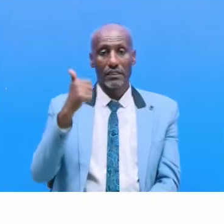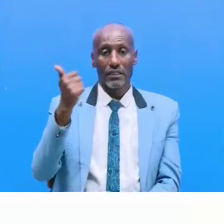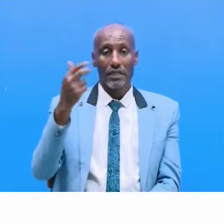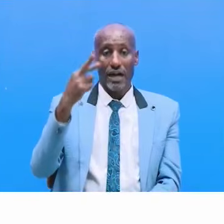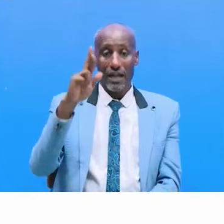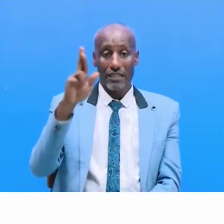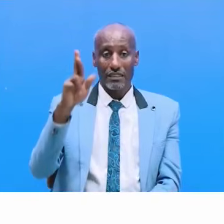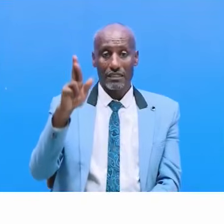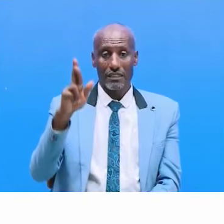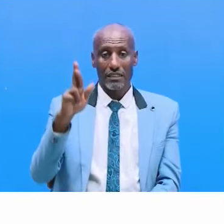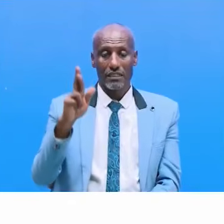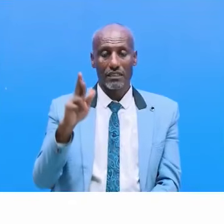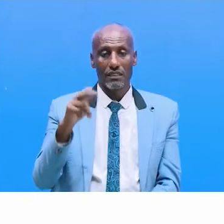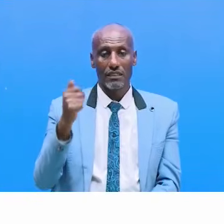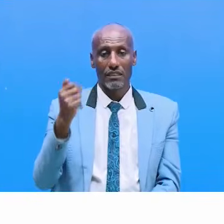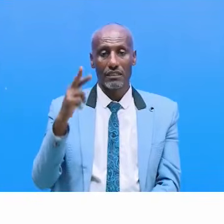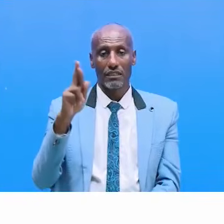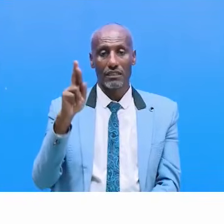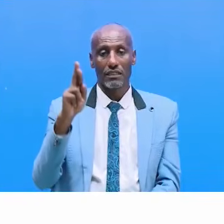article